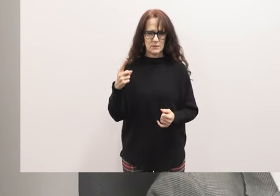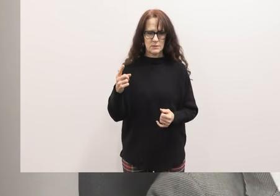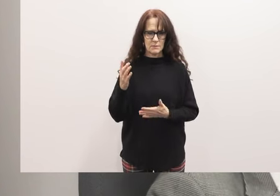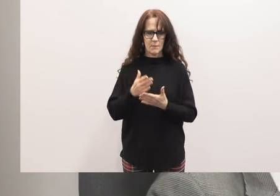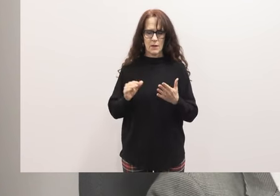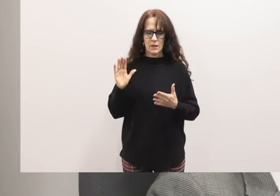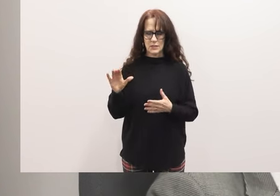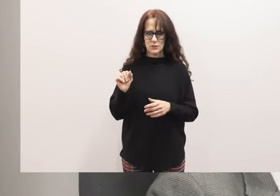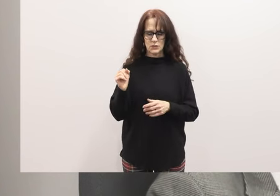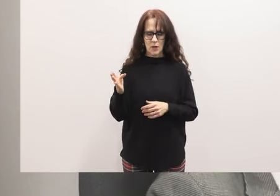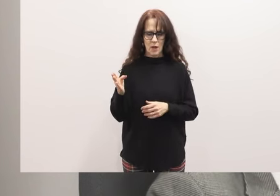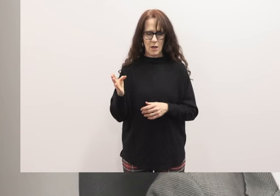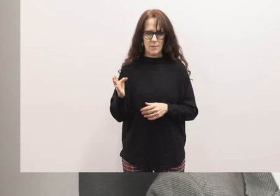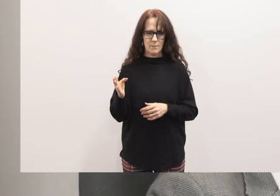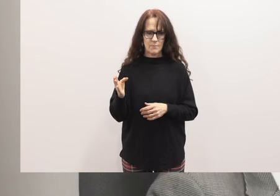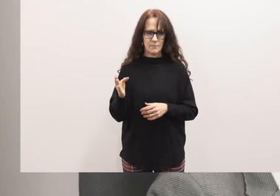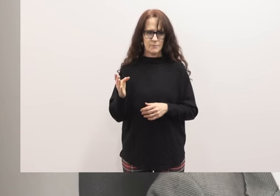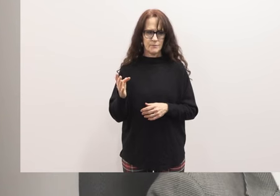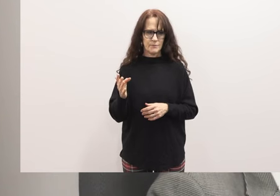job, but it's really